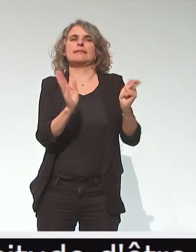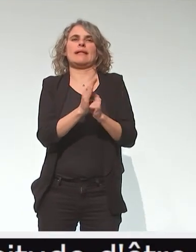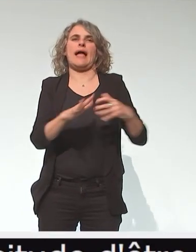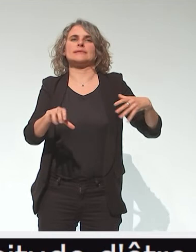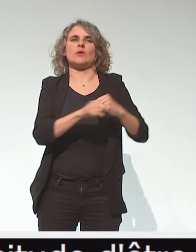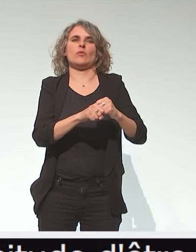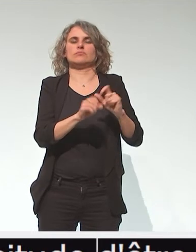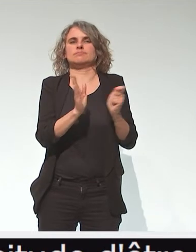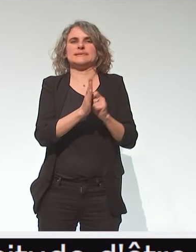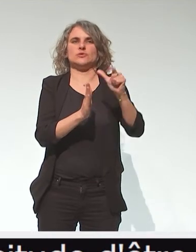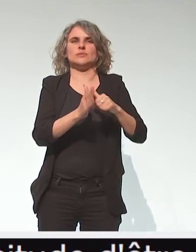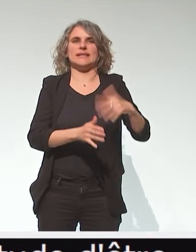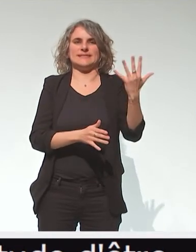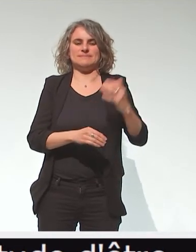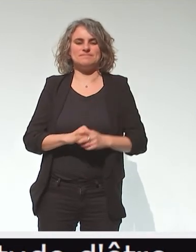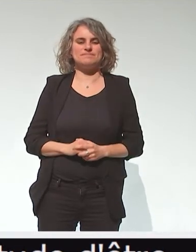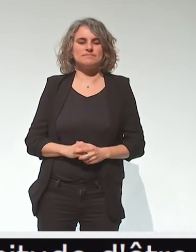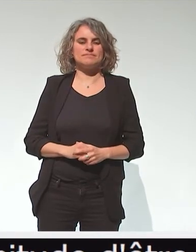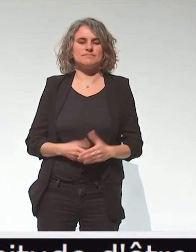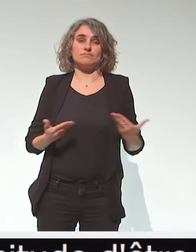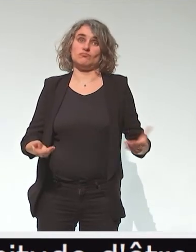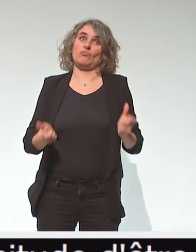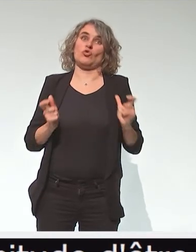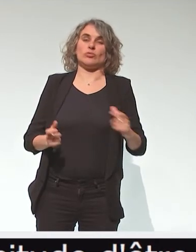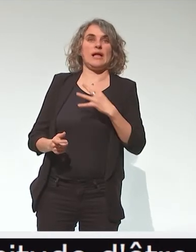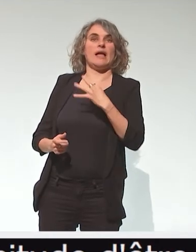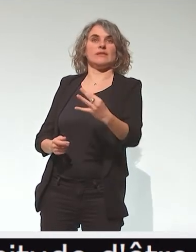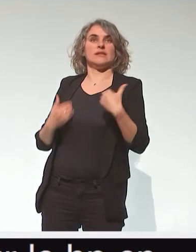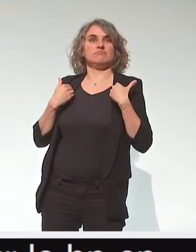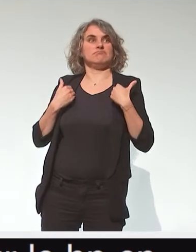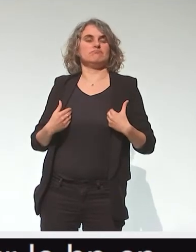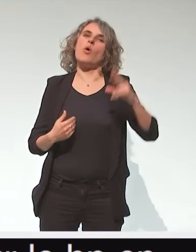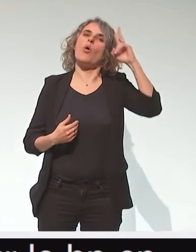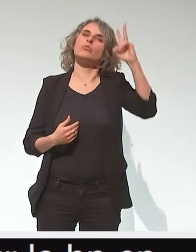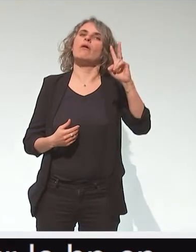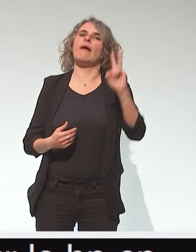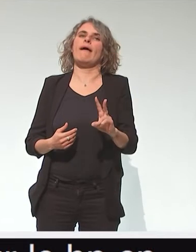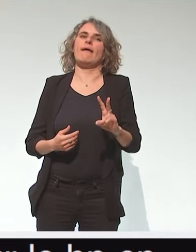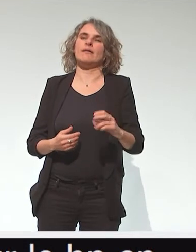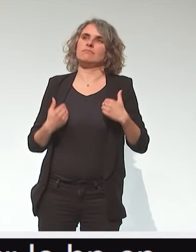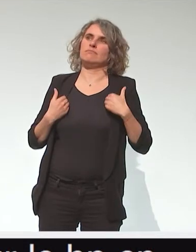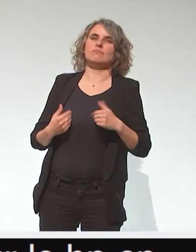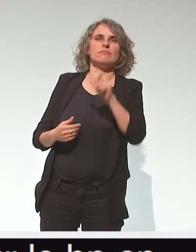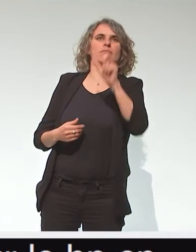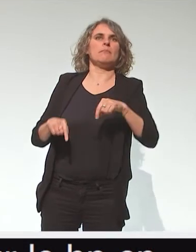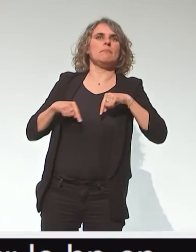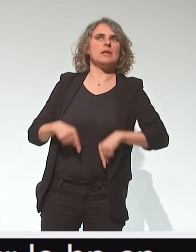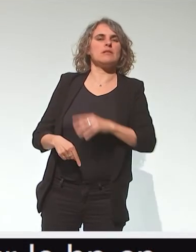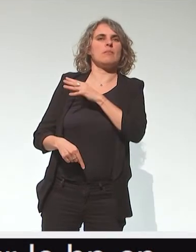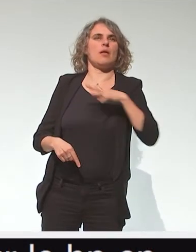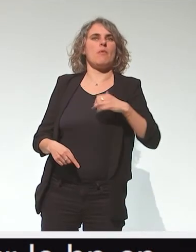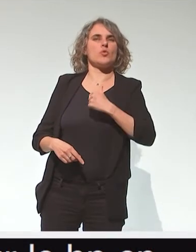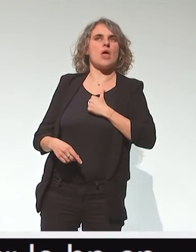Since my accident in 2015, today I'm lucky to be invited, I have the honor also of being invited